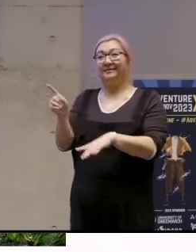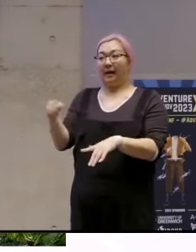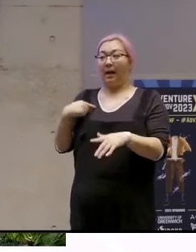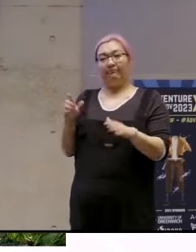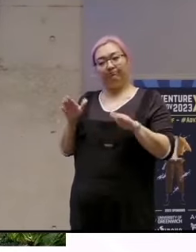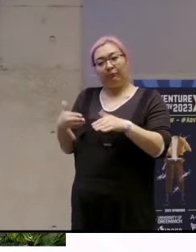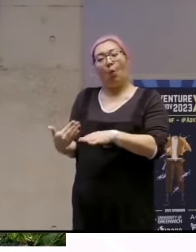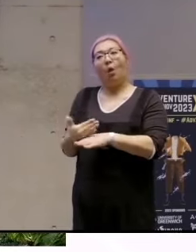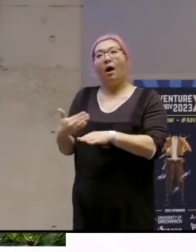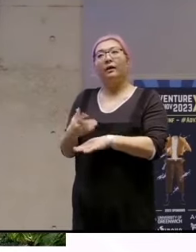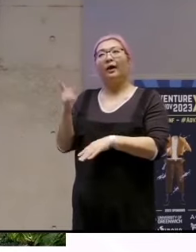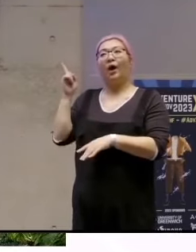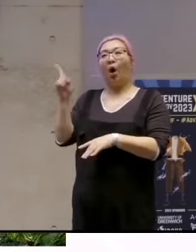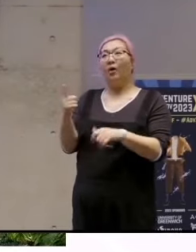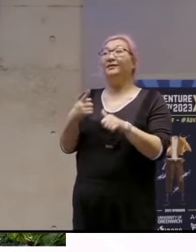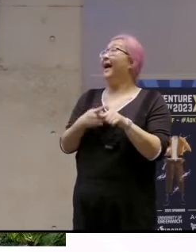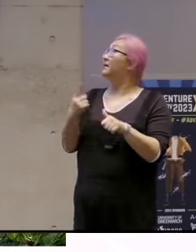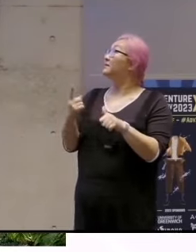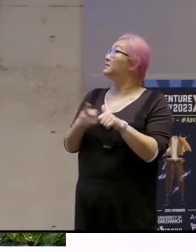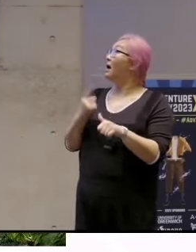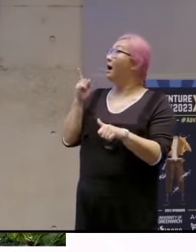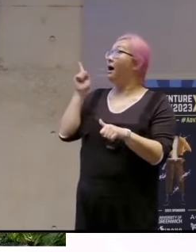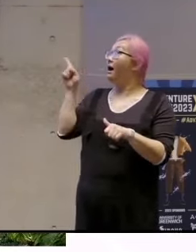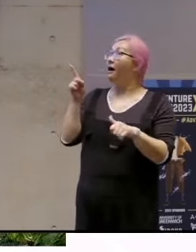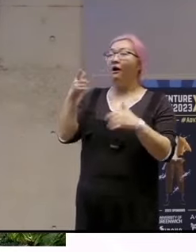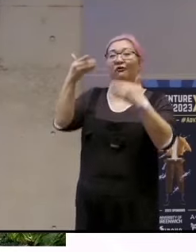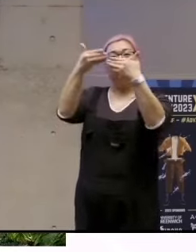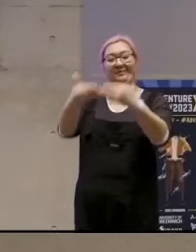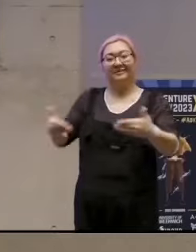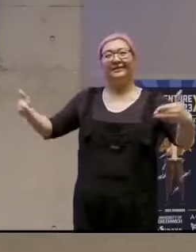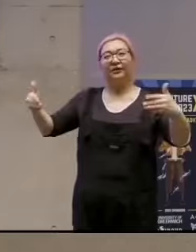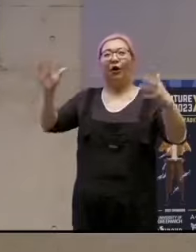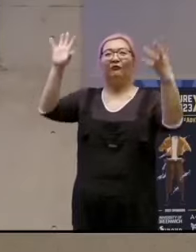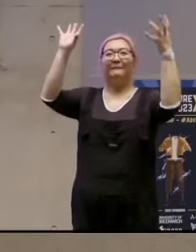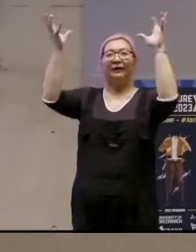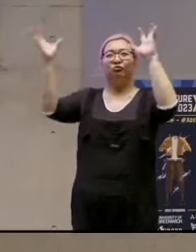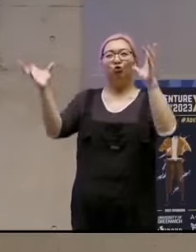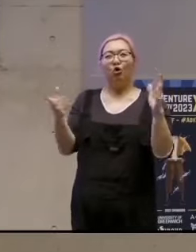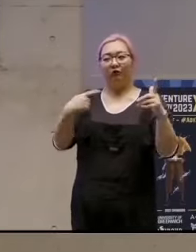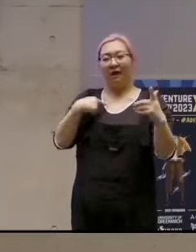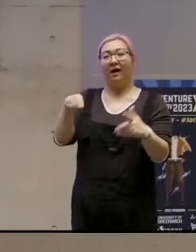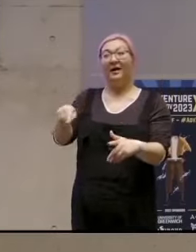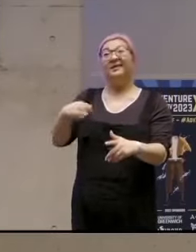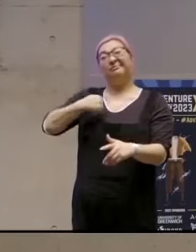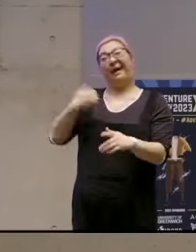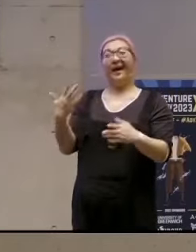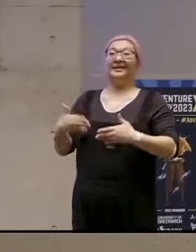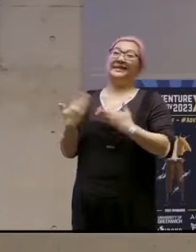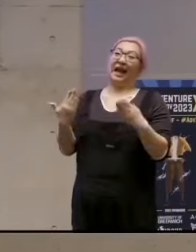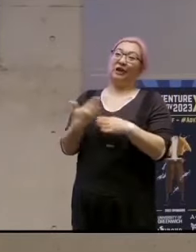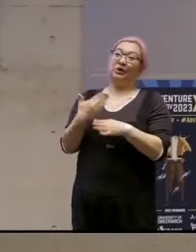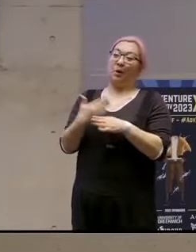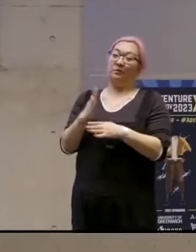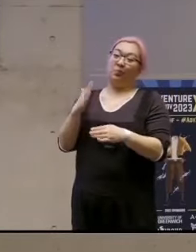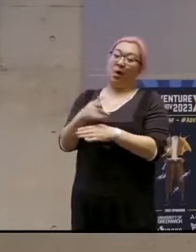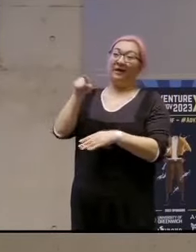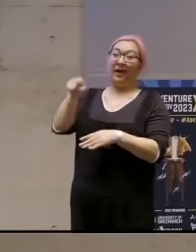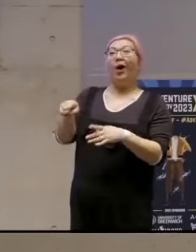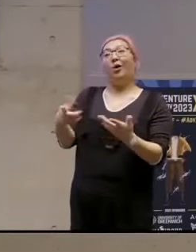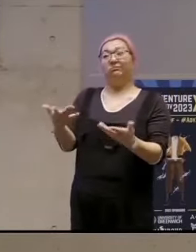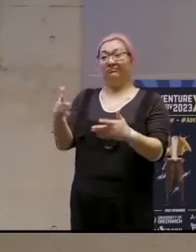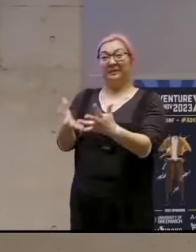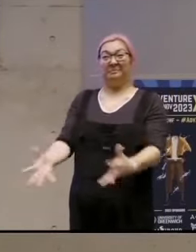Pandora at Massive Entertainment, which is a Ubisoft studio. So this is my day job, writing about blue